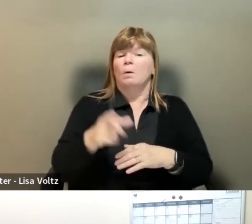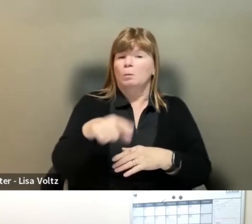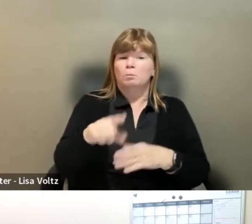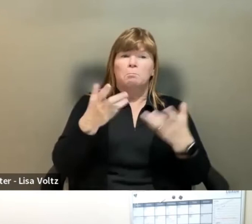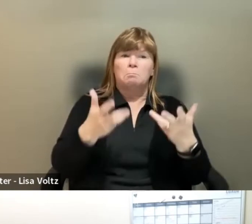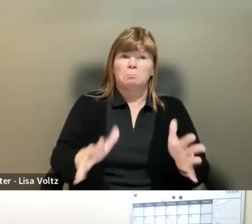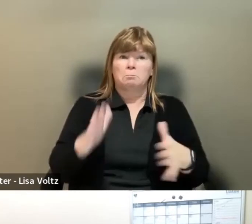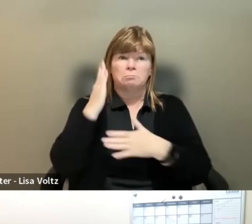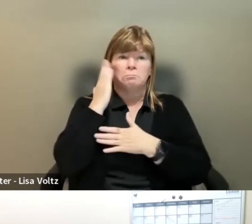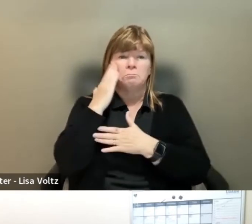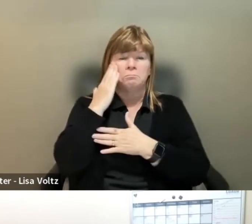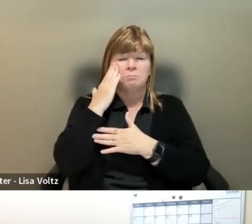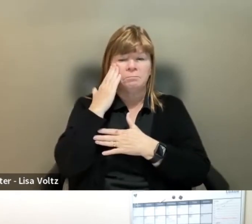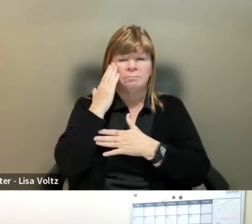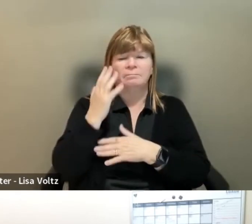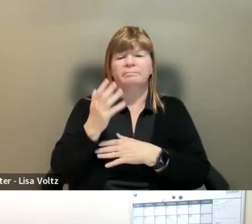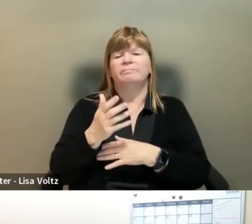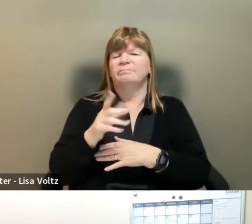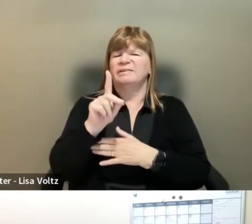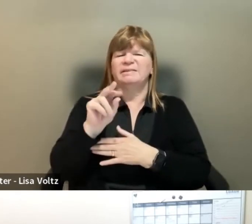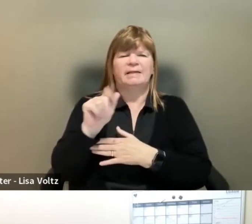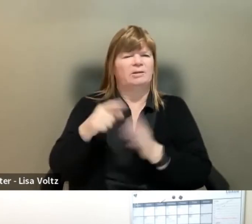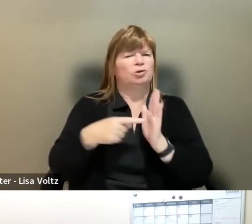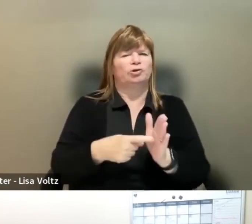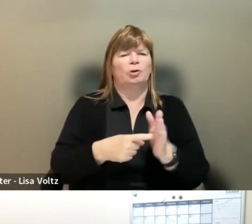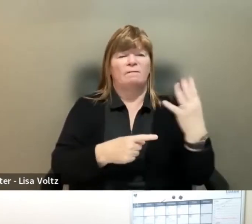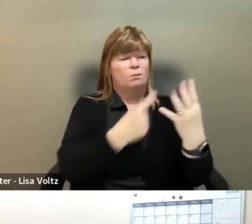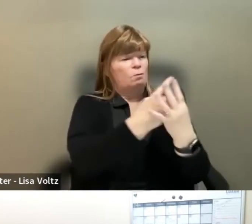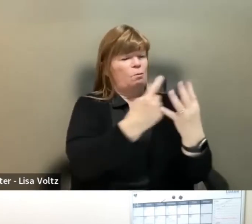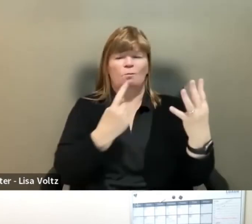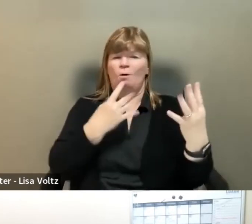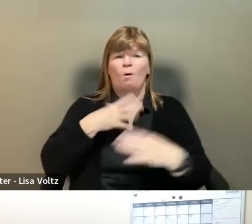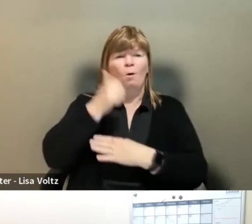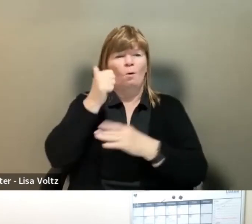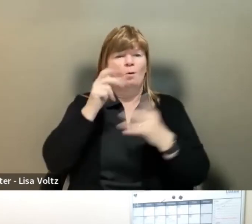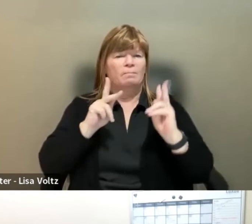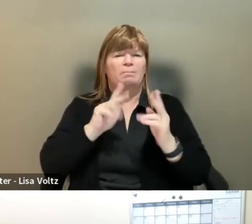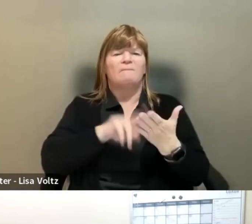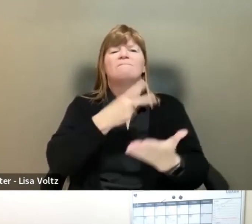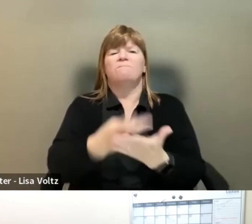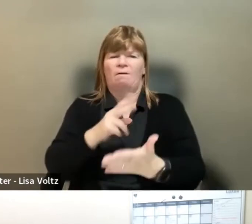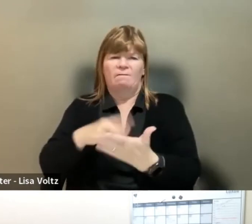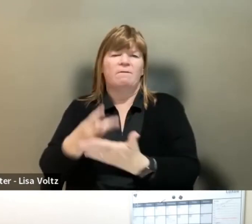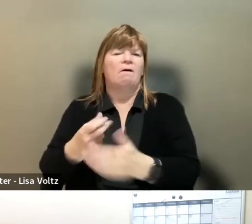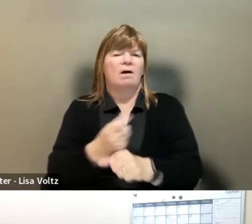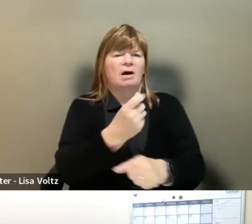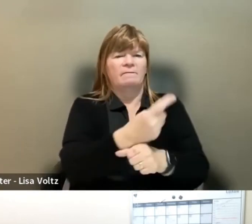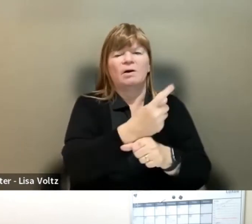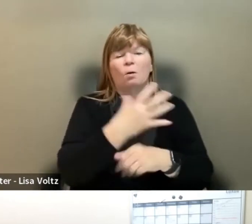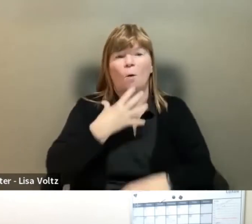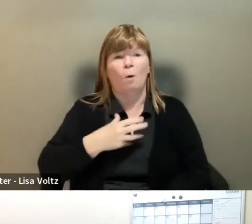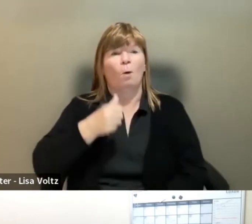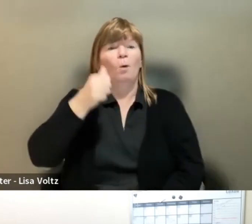know, data shows that 1 out of 4 older adults fall each year, and the older one gets, the more